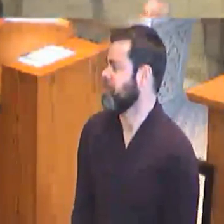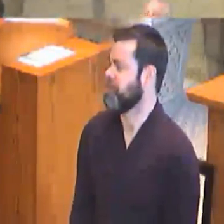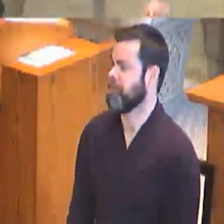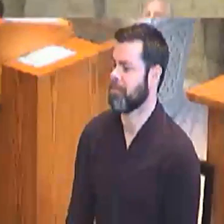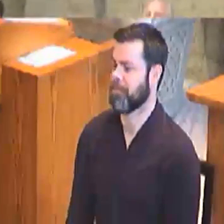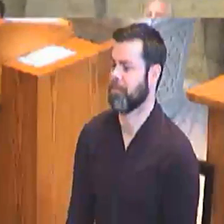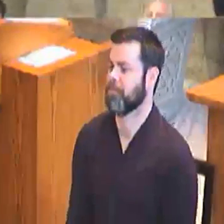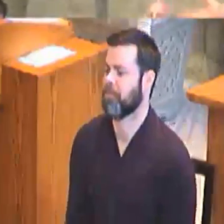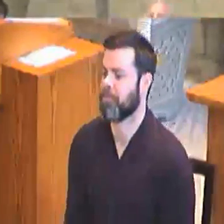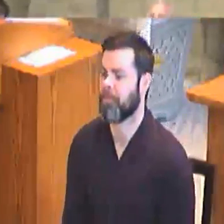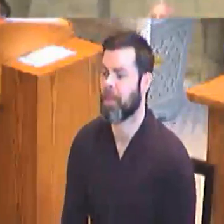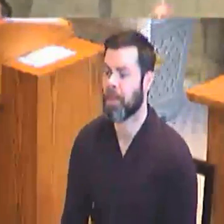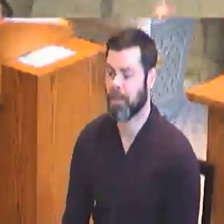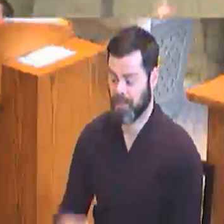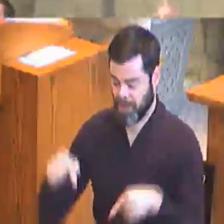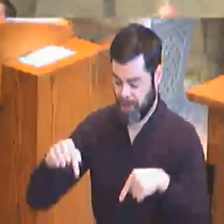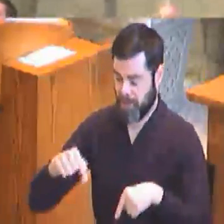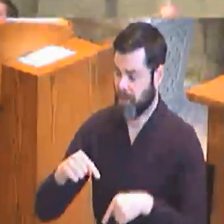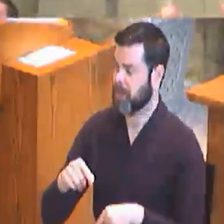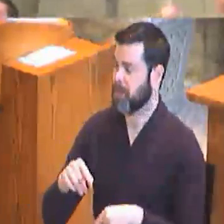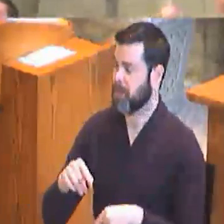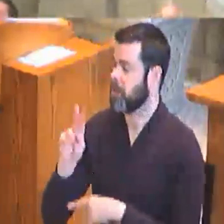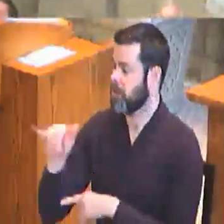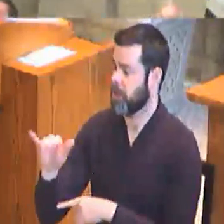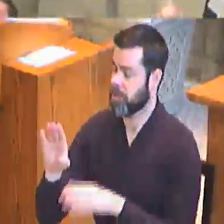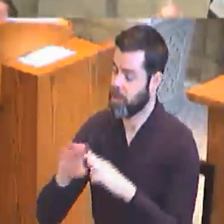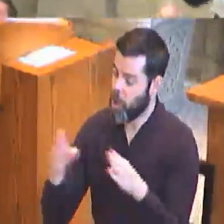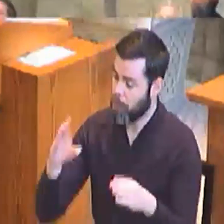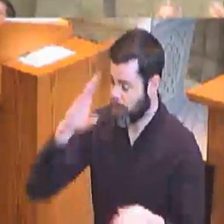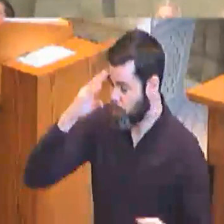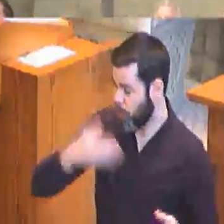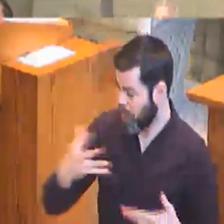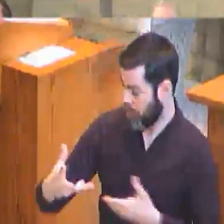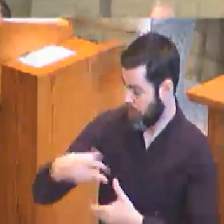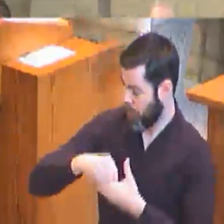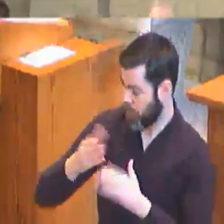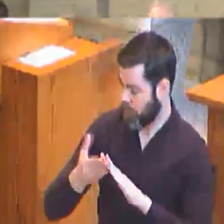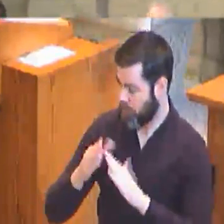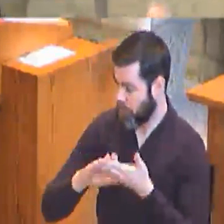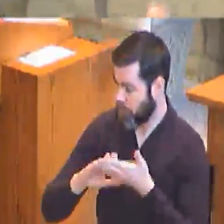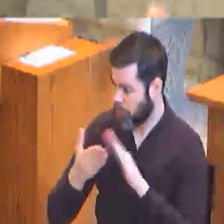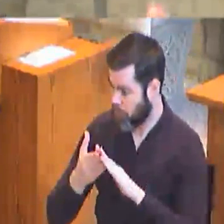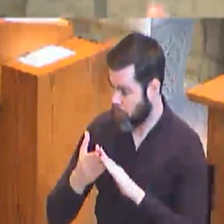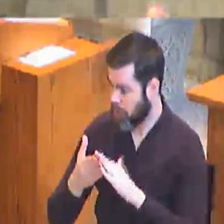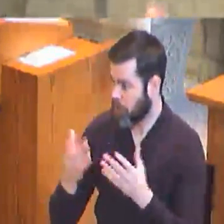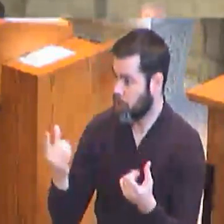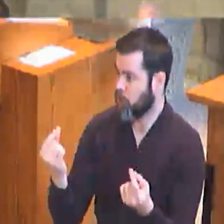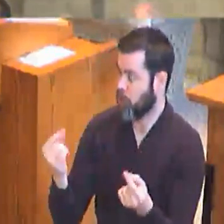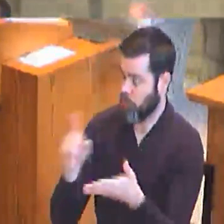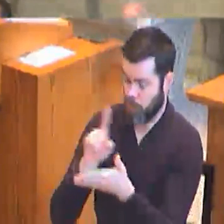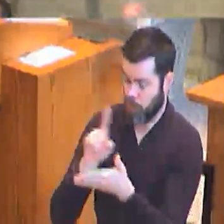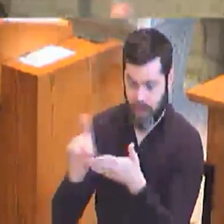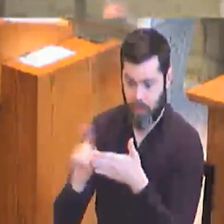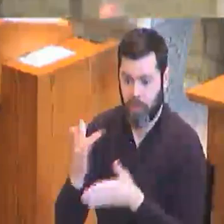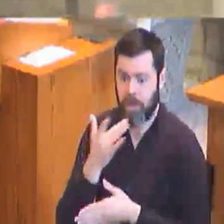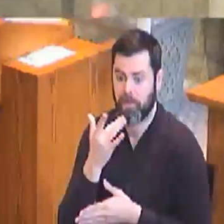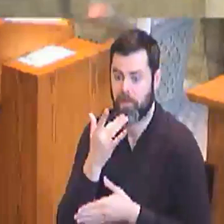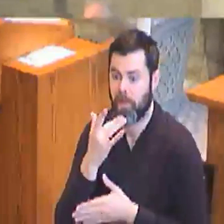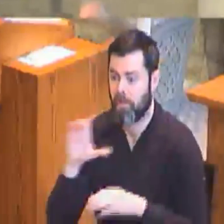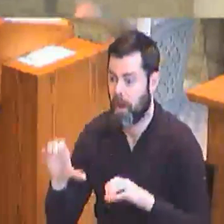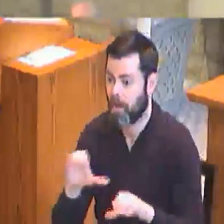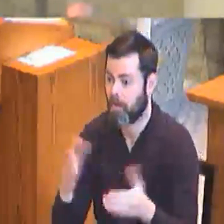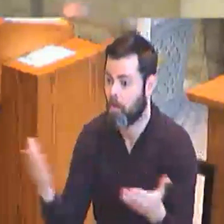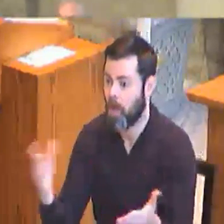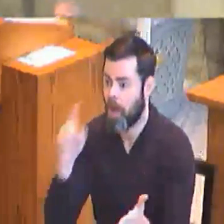Unity is that open and welcoming, inclusive community. Therefore, one of our favorite things to do here each and every Sunday morning is to